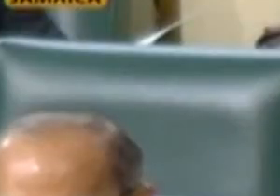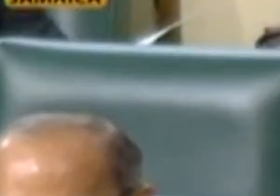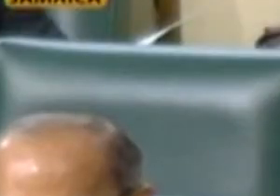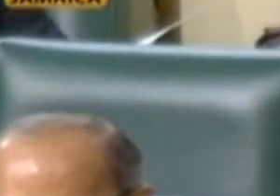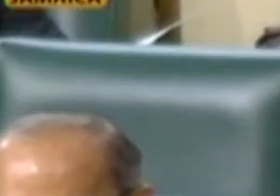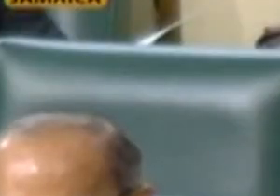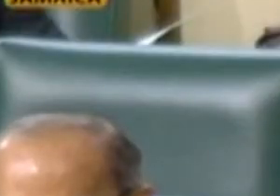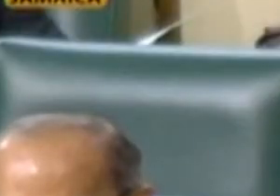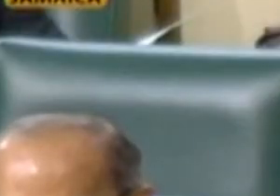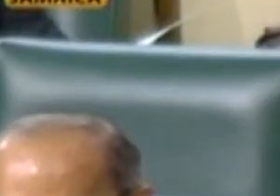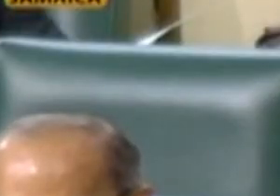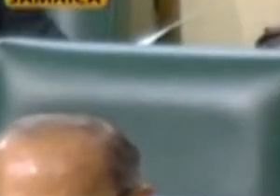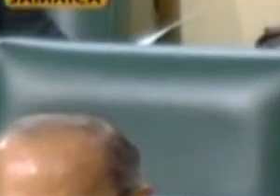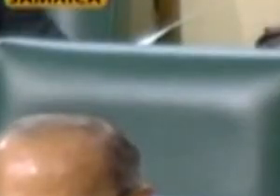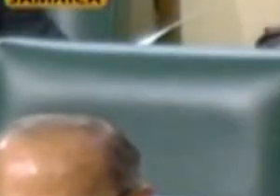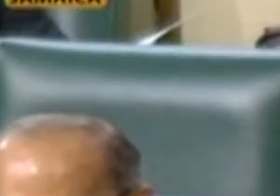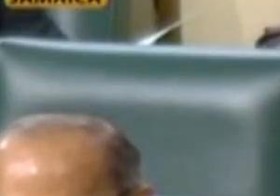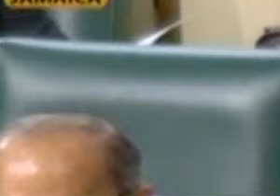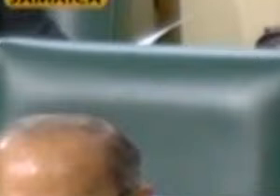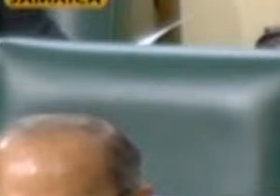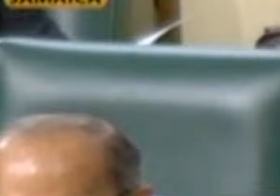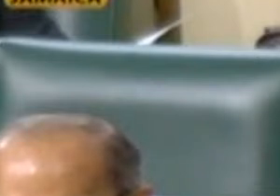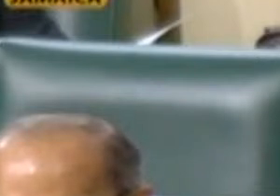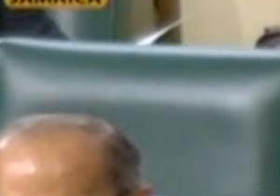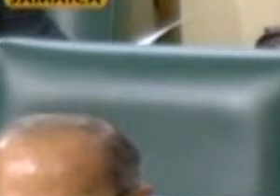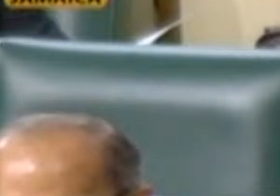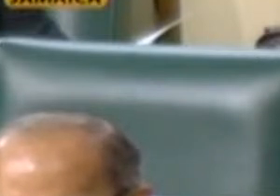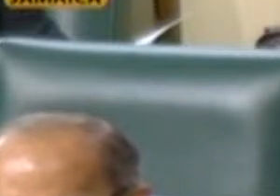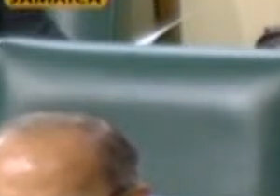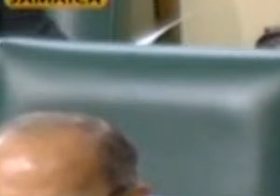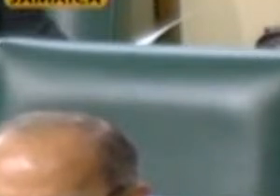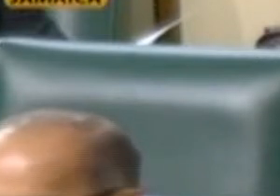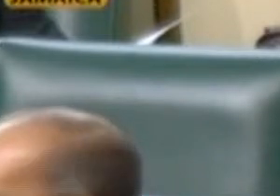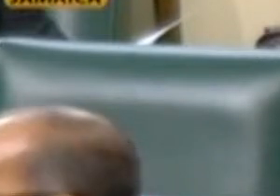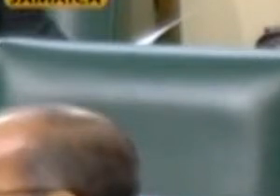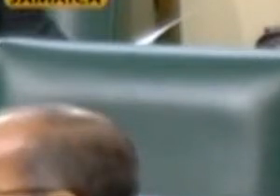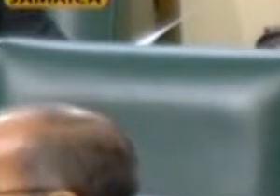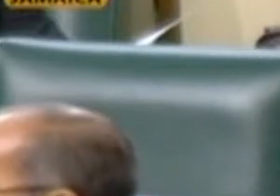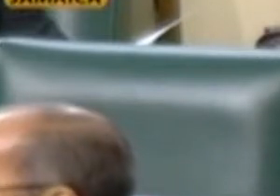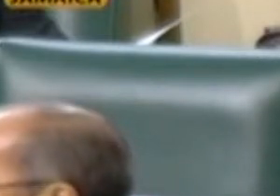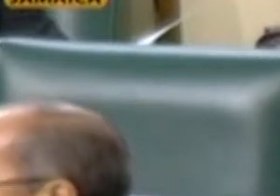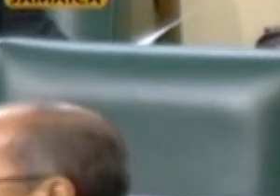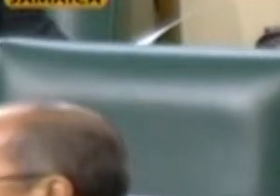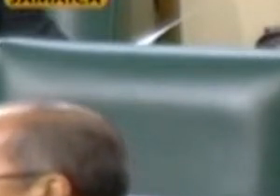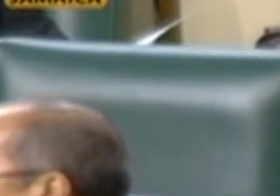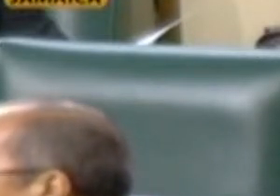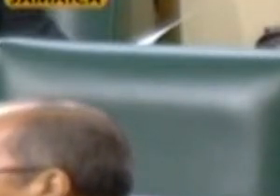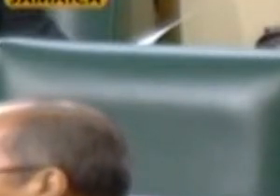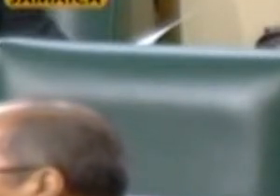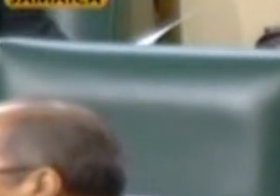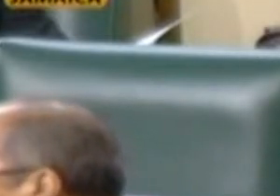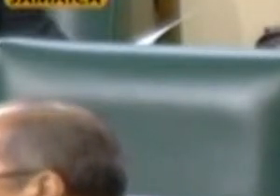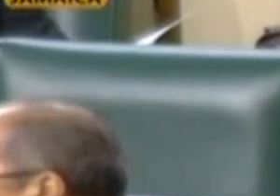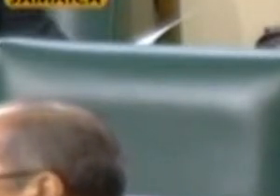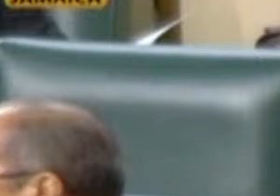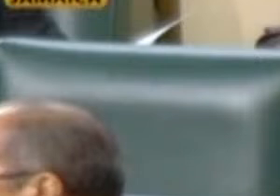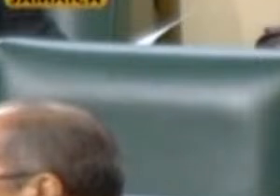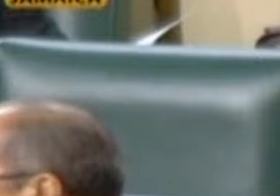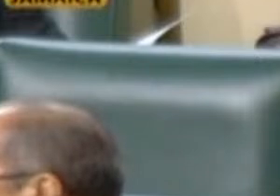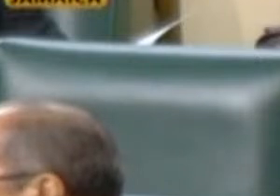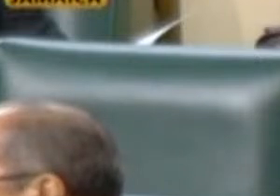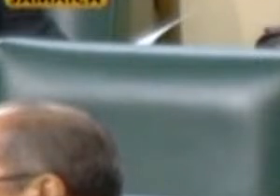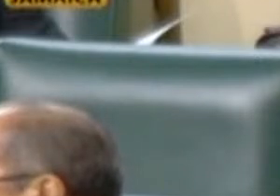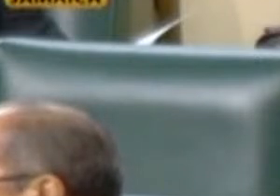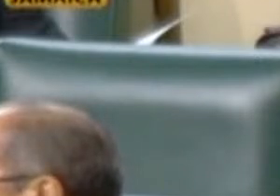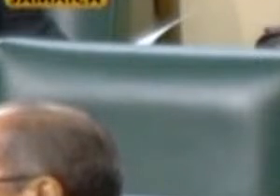any firm in which he is a partner or any company of which he is a director or manager becomes a party to any